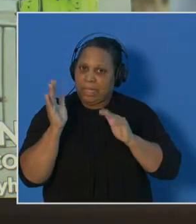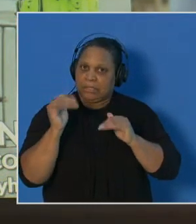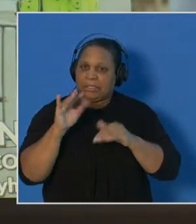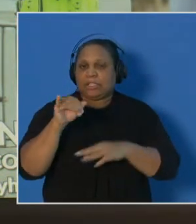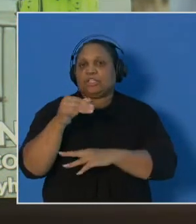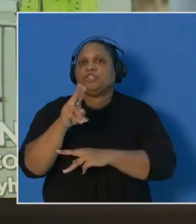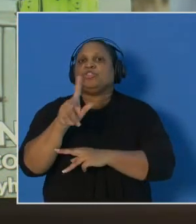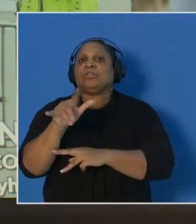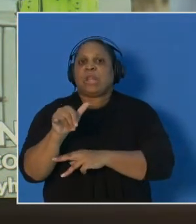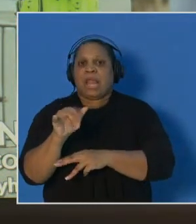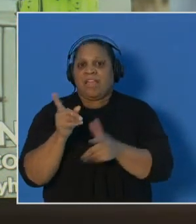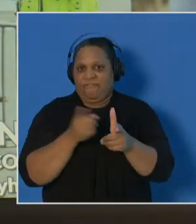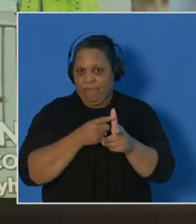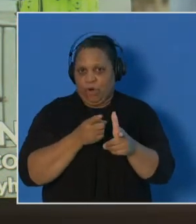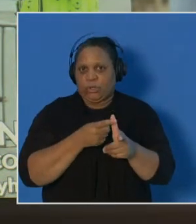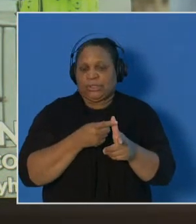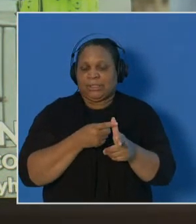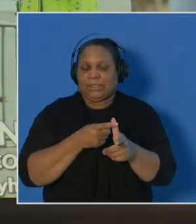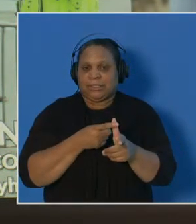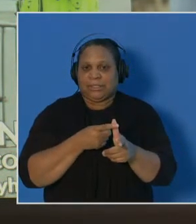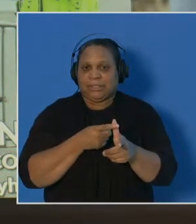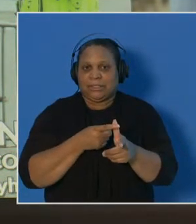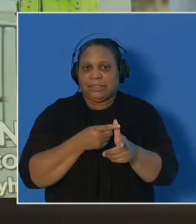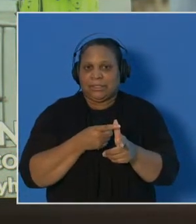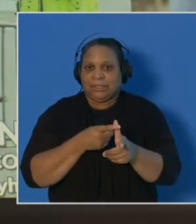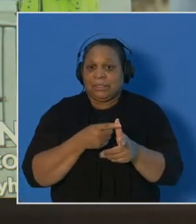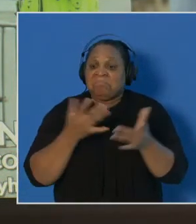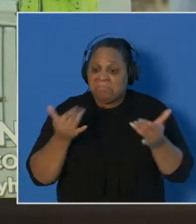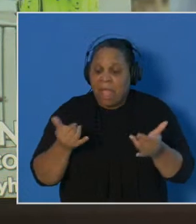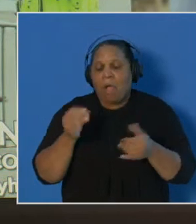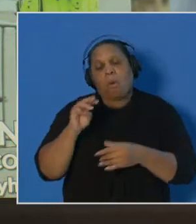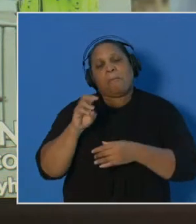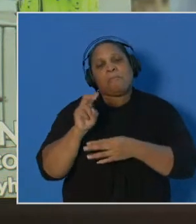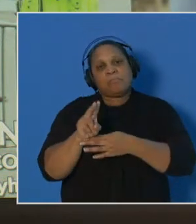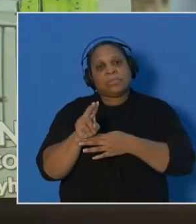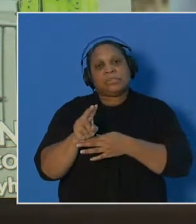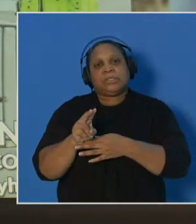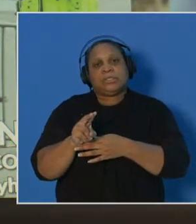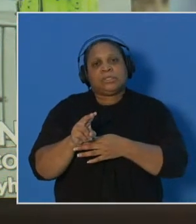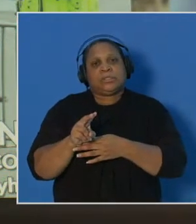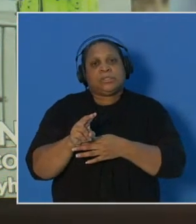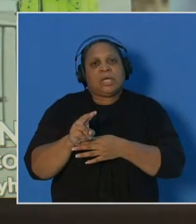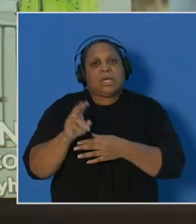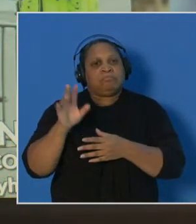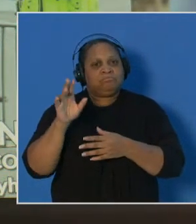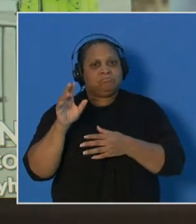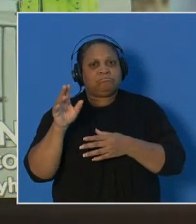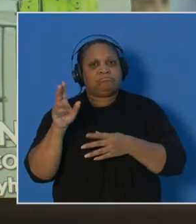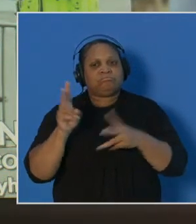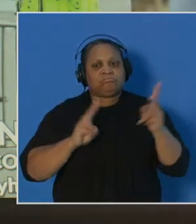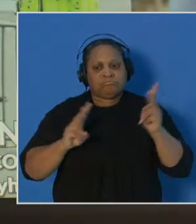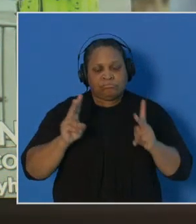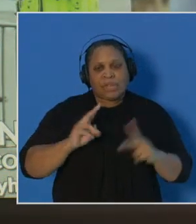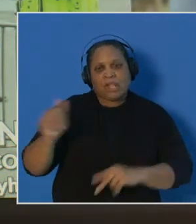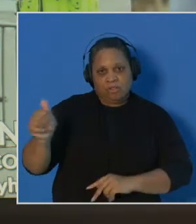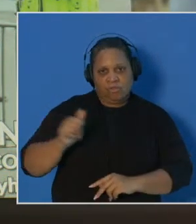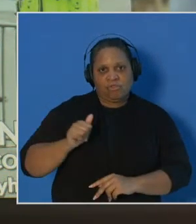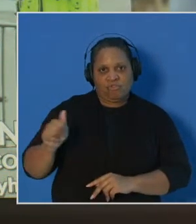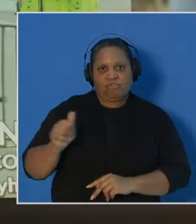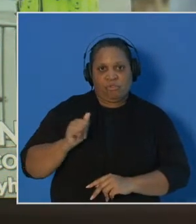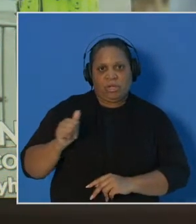on July 1st. To that end, the Ministry of Tourism and Transport and